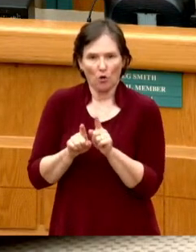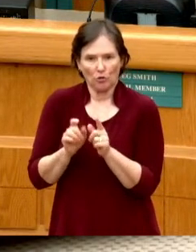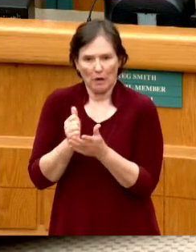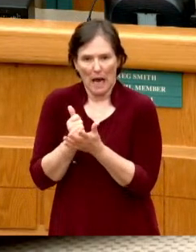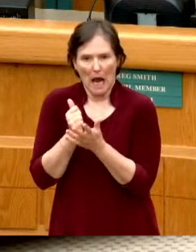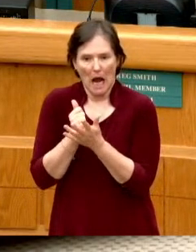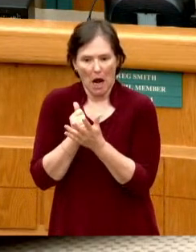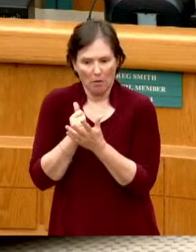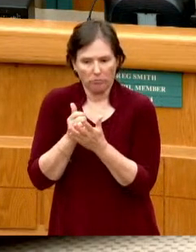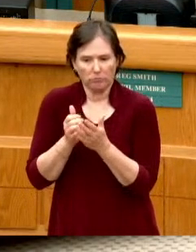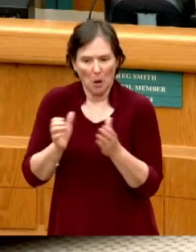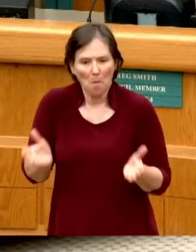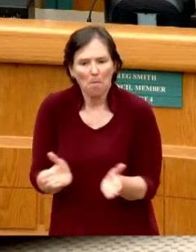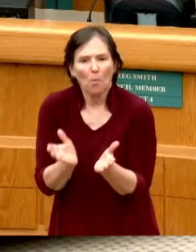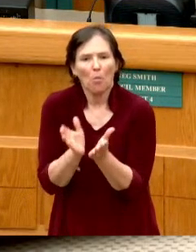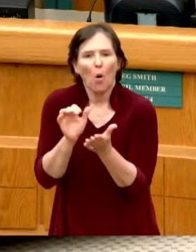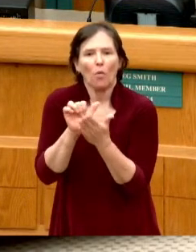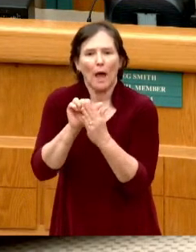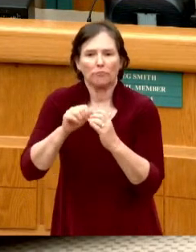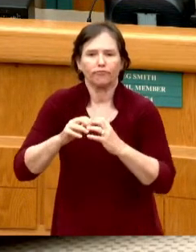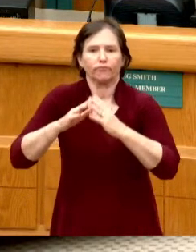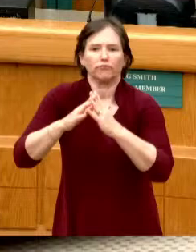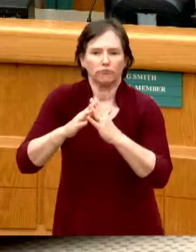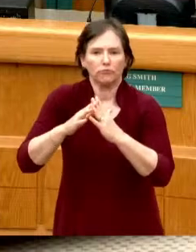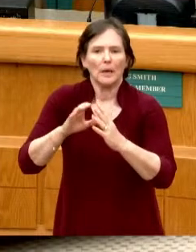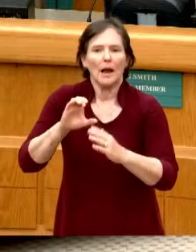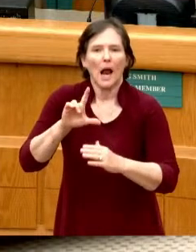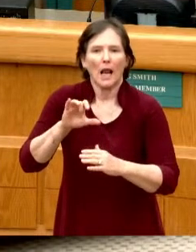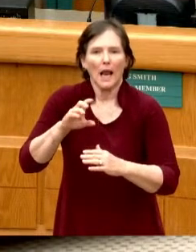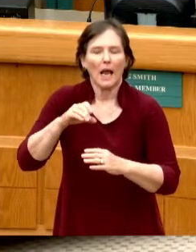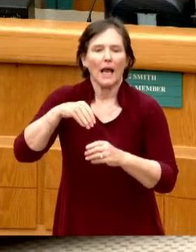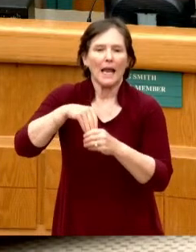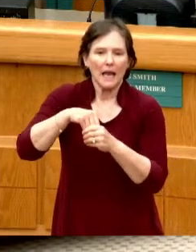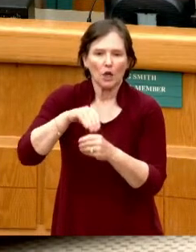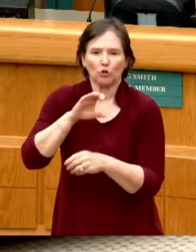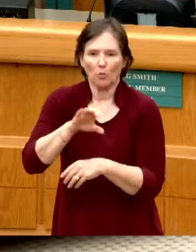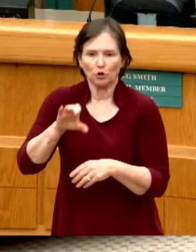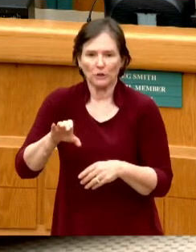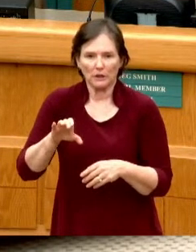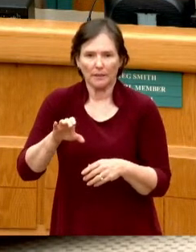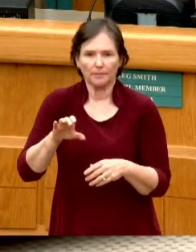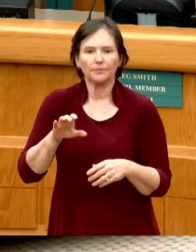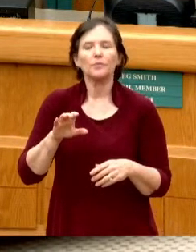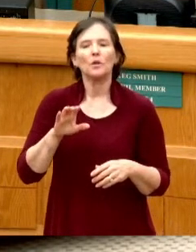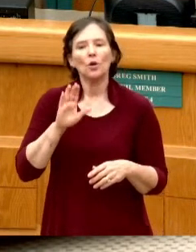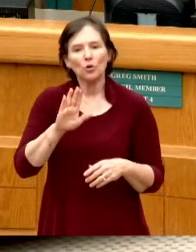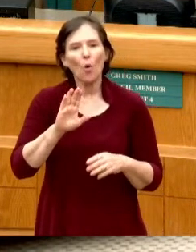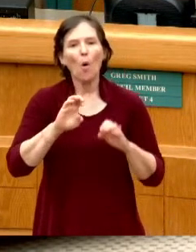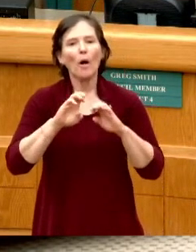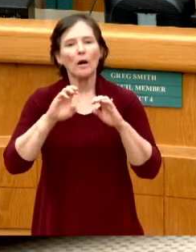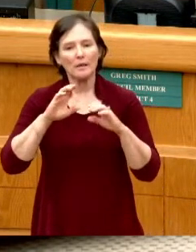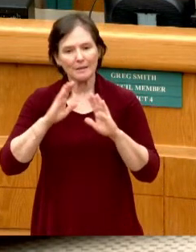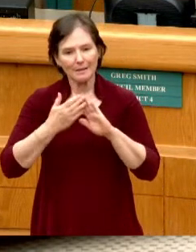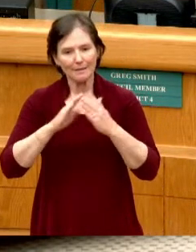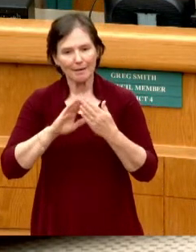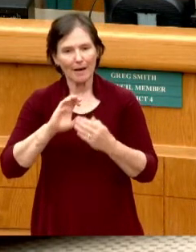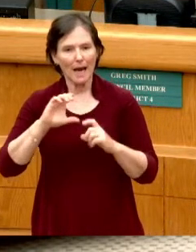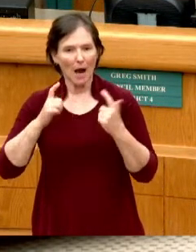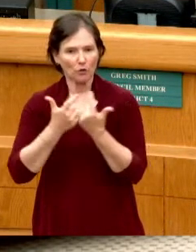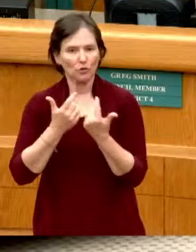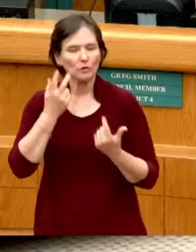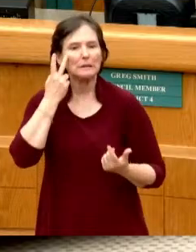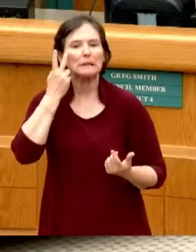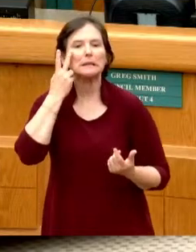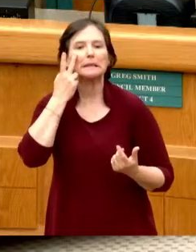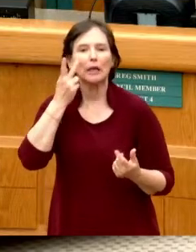endeavor forward. So again, your council district representatives and myself are seeing, and we're getting your emails, and